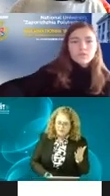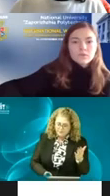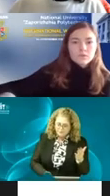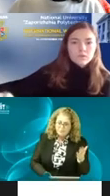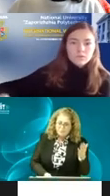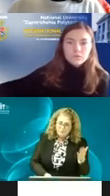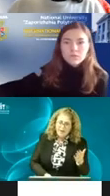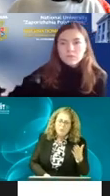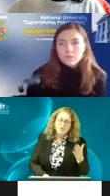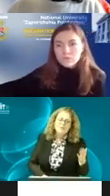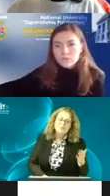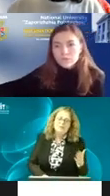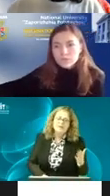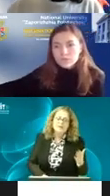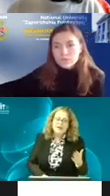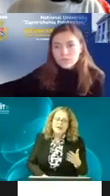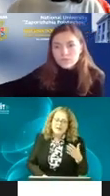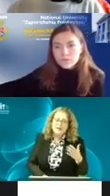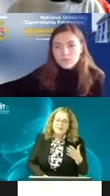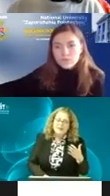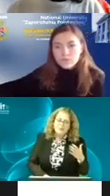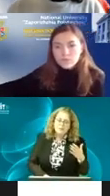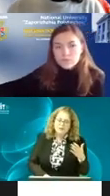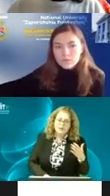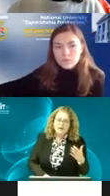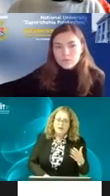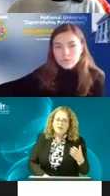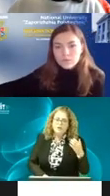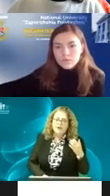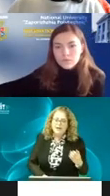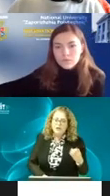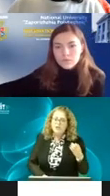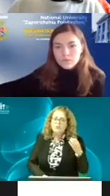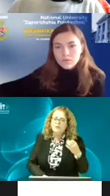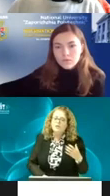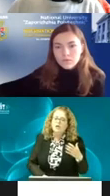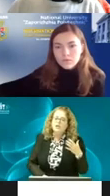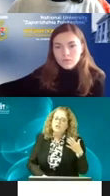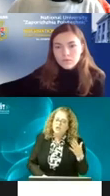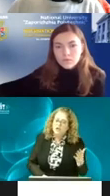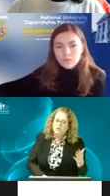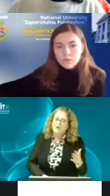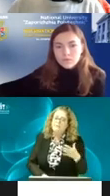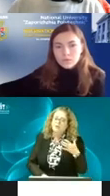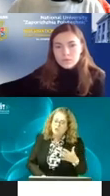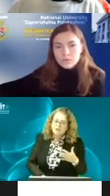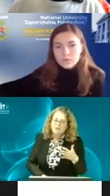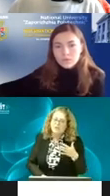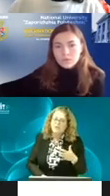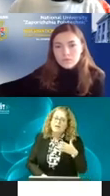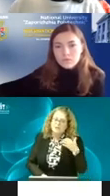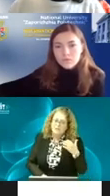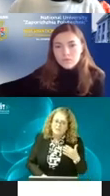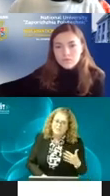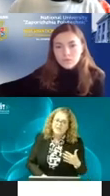that? And what we see is that the assumption is that relationship with technology in general and machine